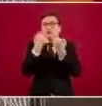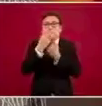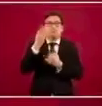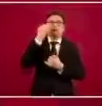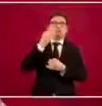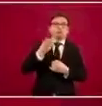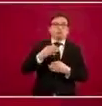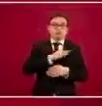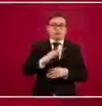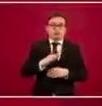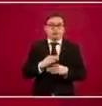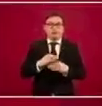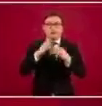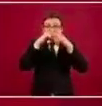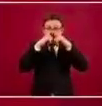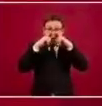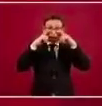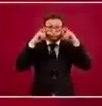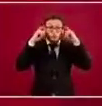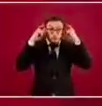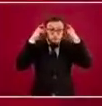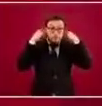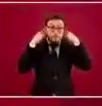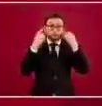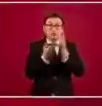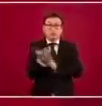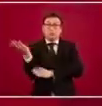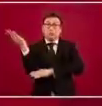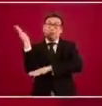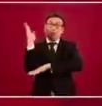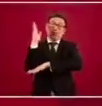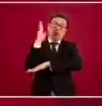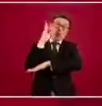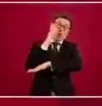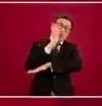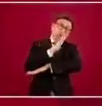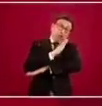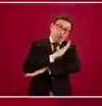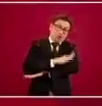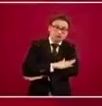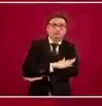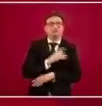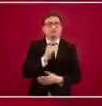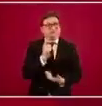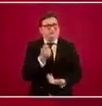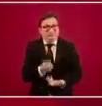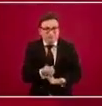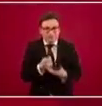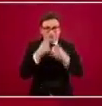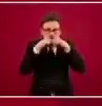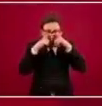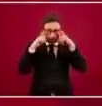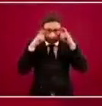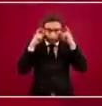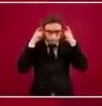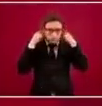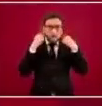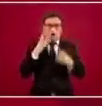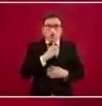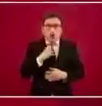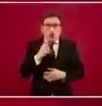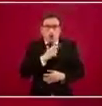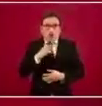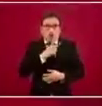herself from being infected, because the virus enters through the eyes as well. And also think about having the